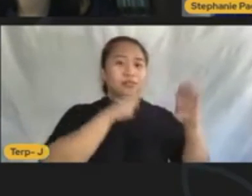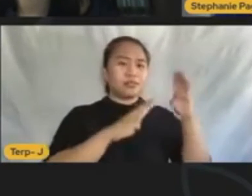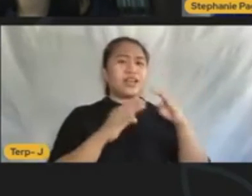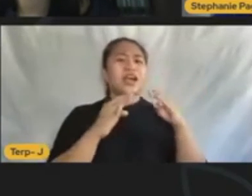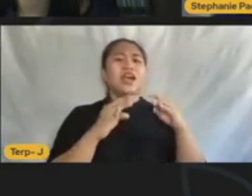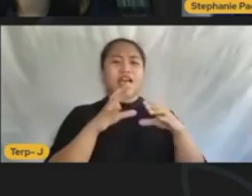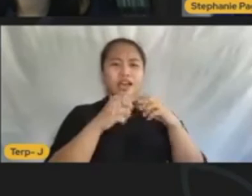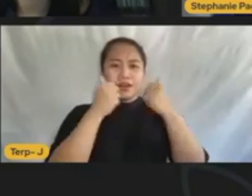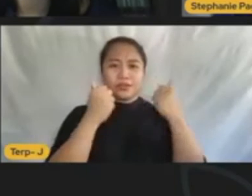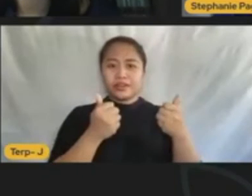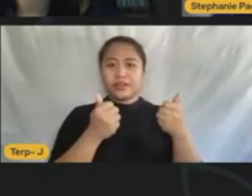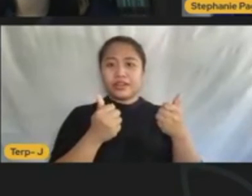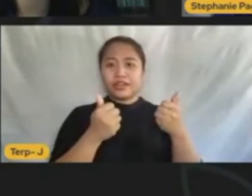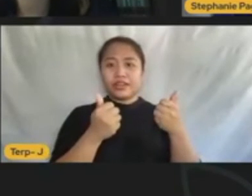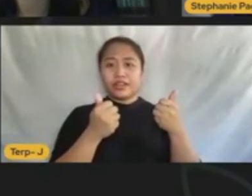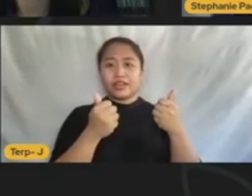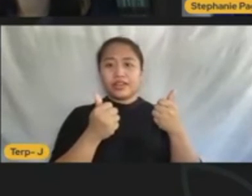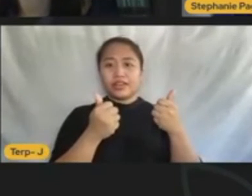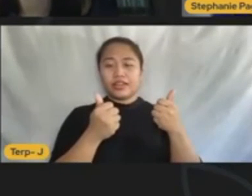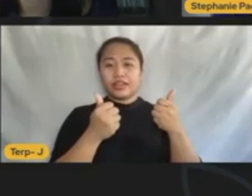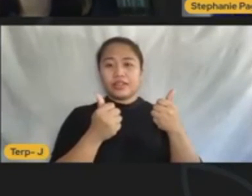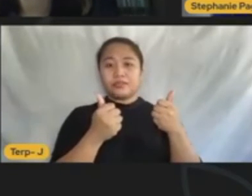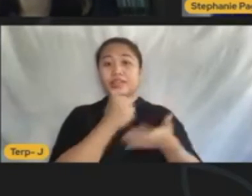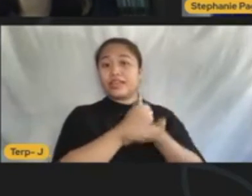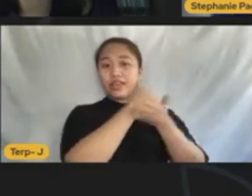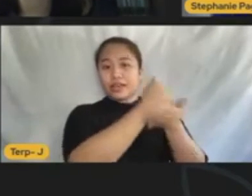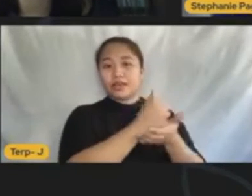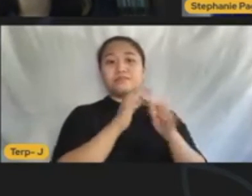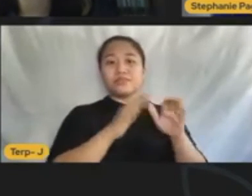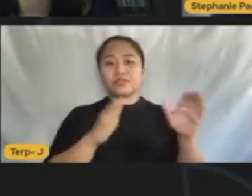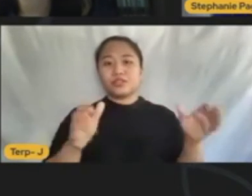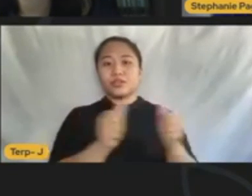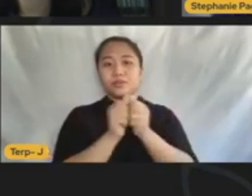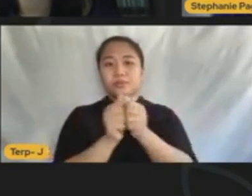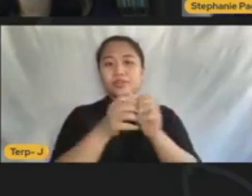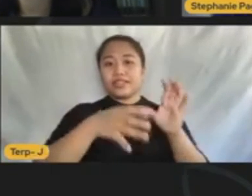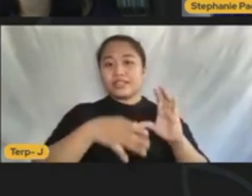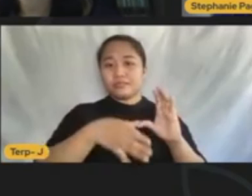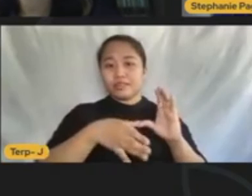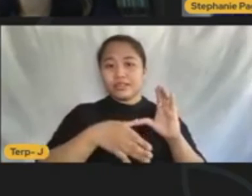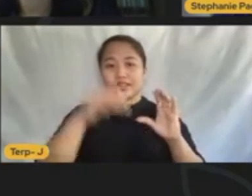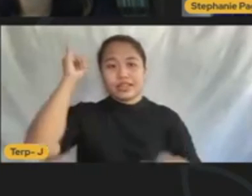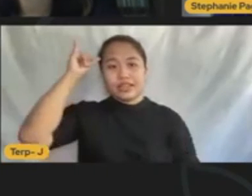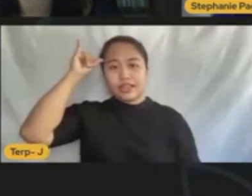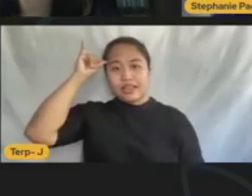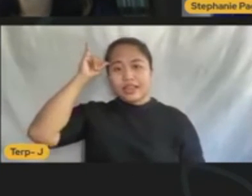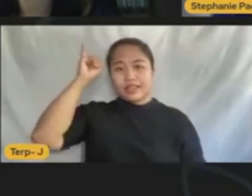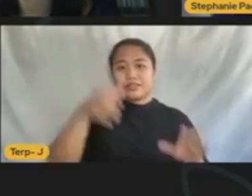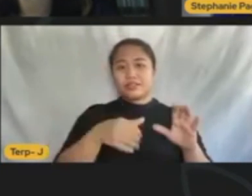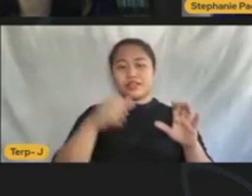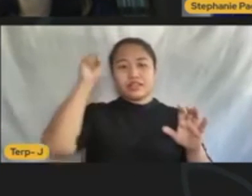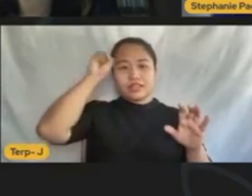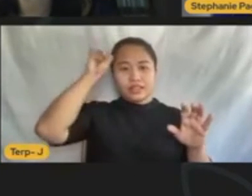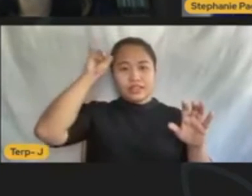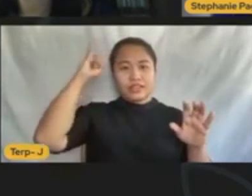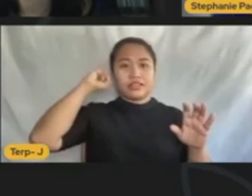compensate yung mga bata with intellectual disability so that we can make